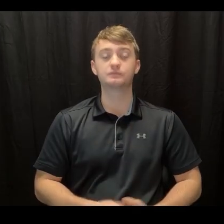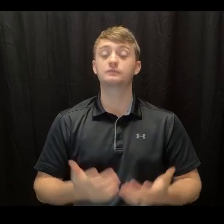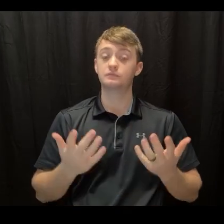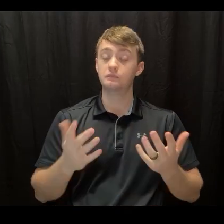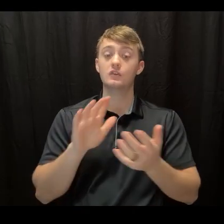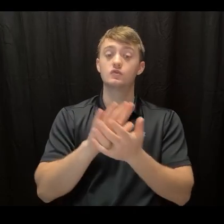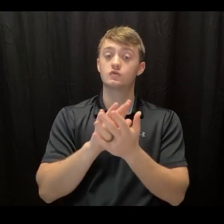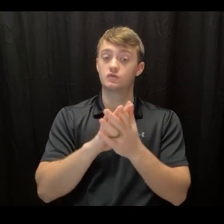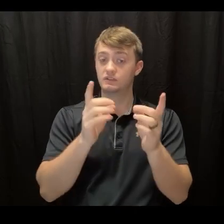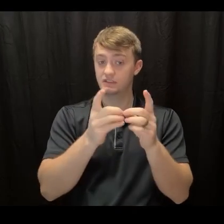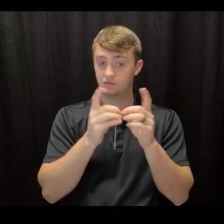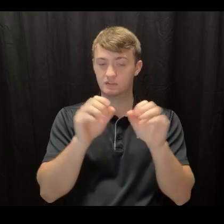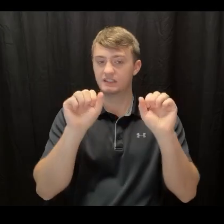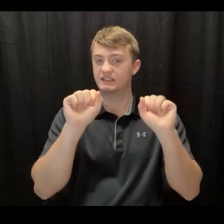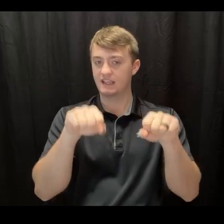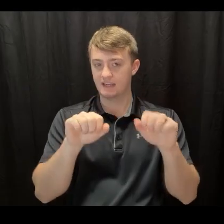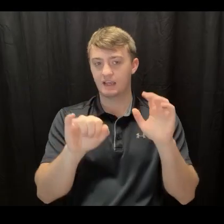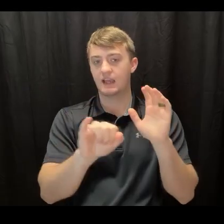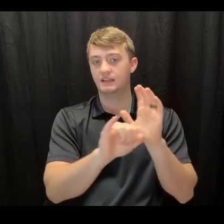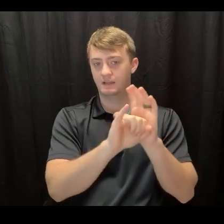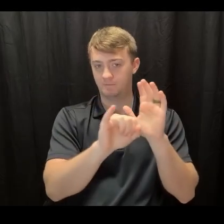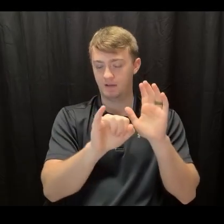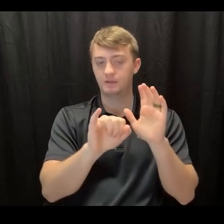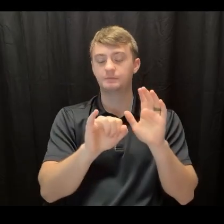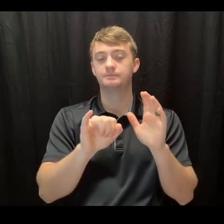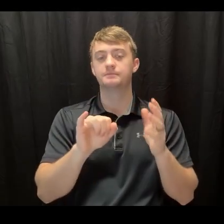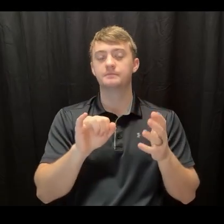So districts can be identified